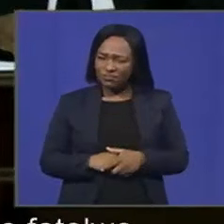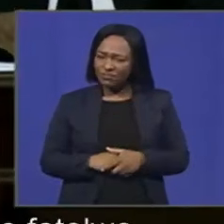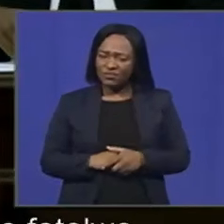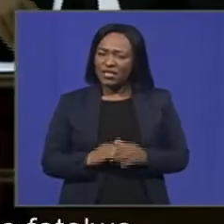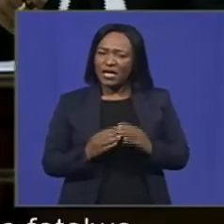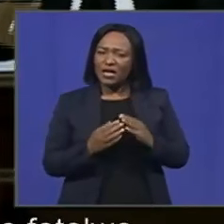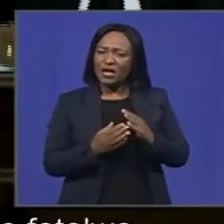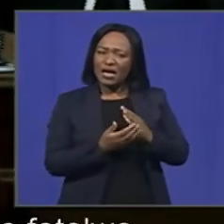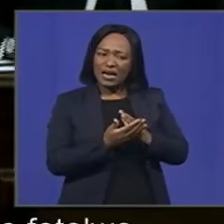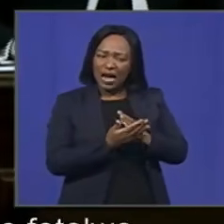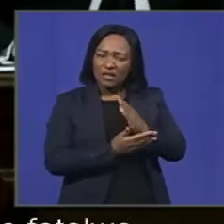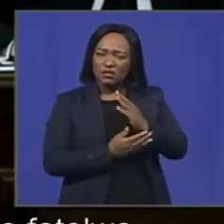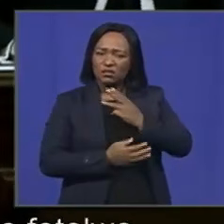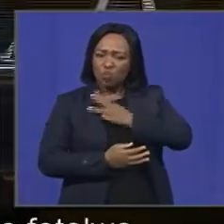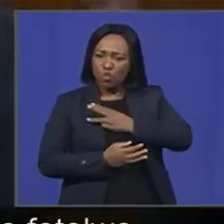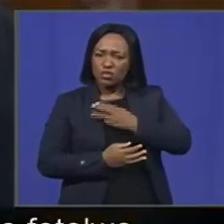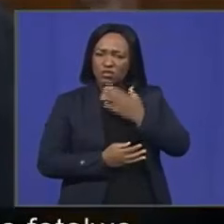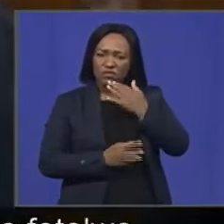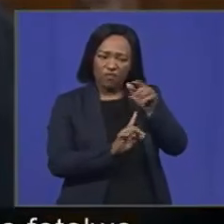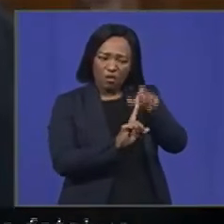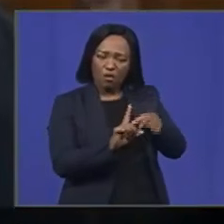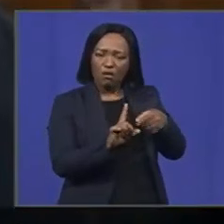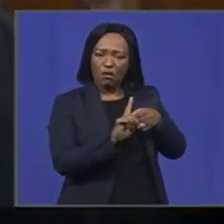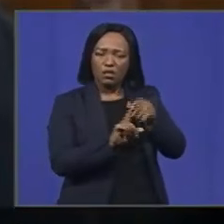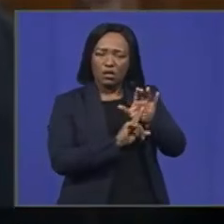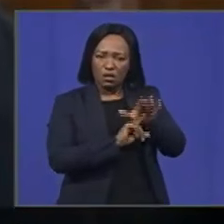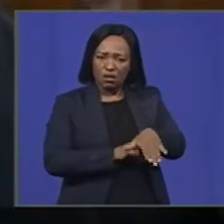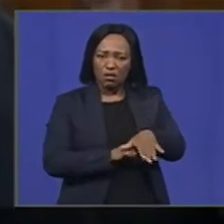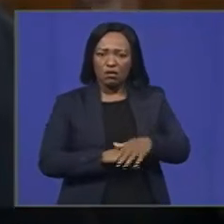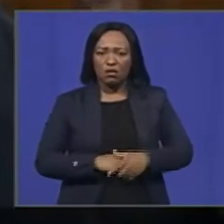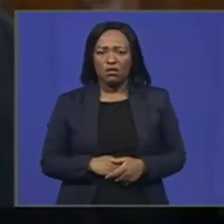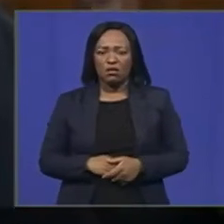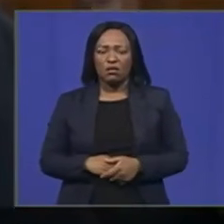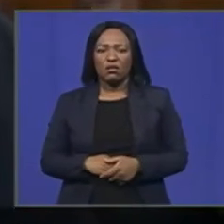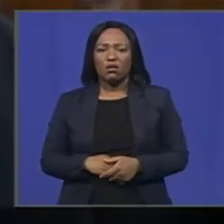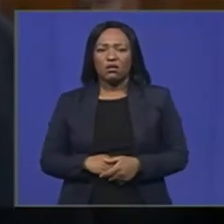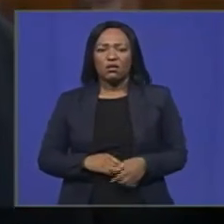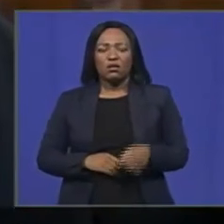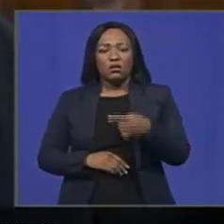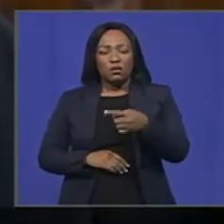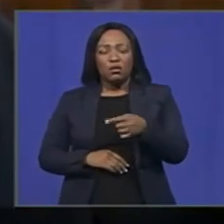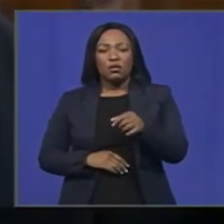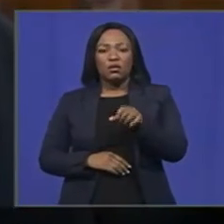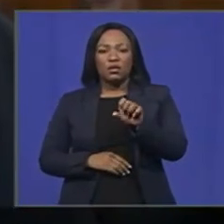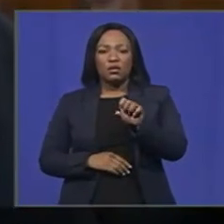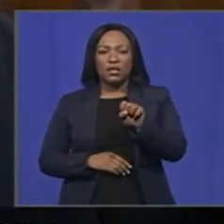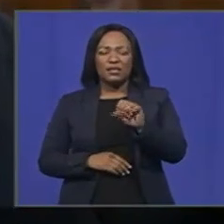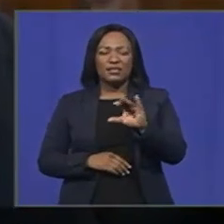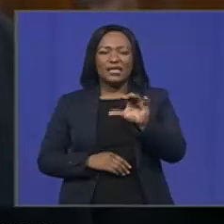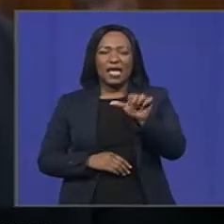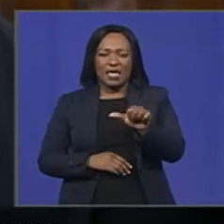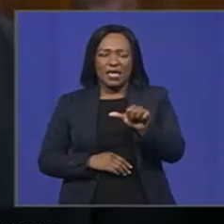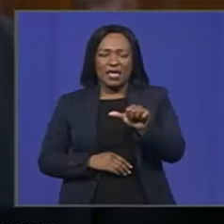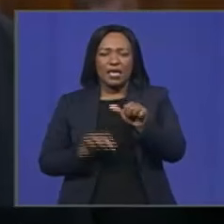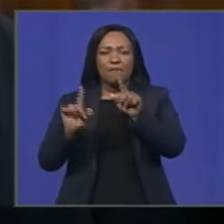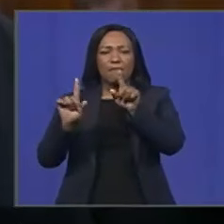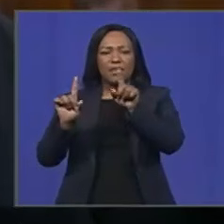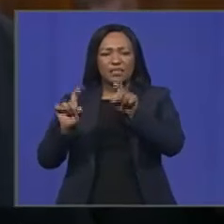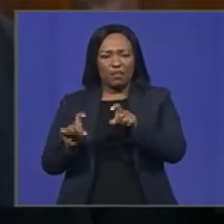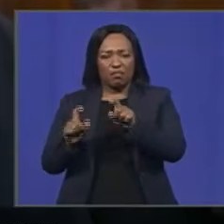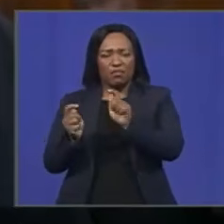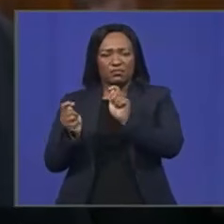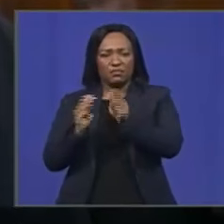What we ask of the Supreme Court of Appeal is to overturn that principle as bad in law, that the government